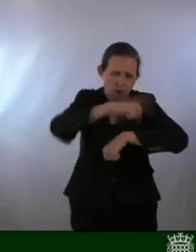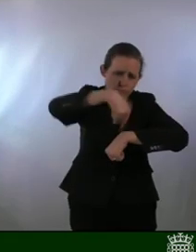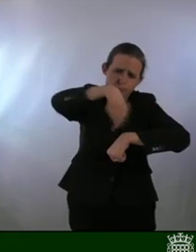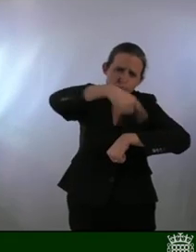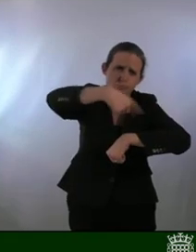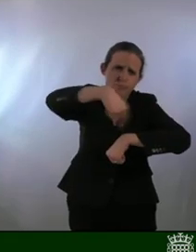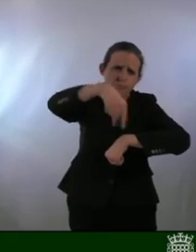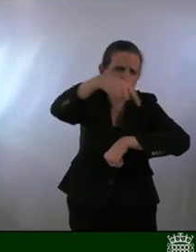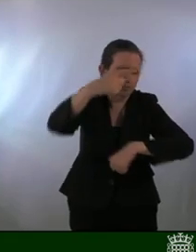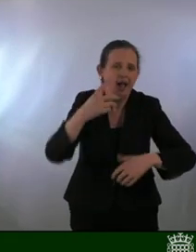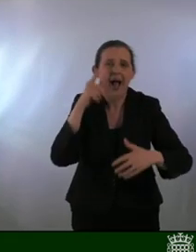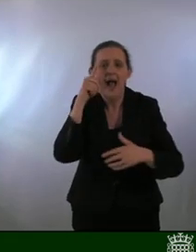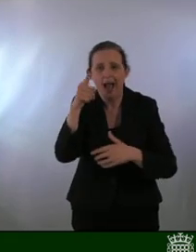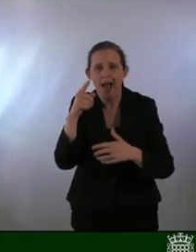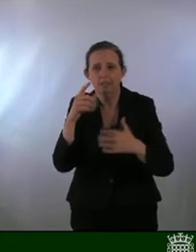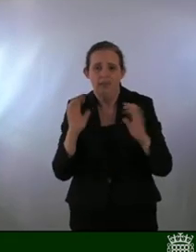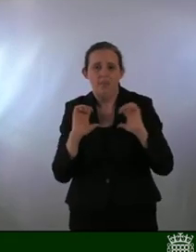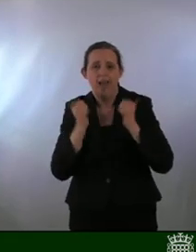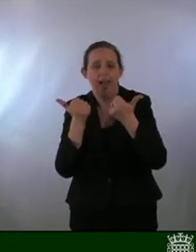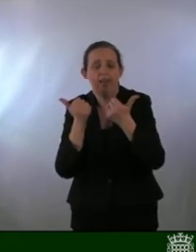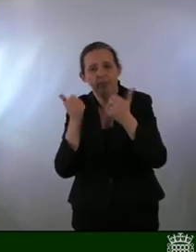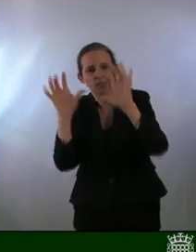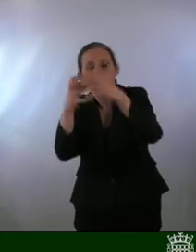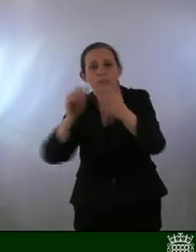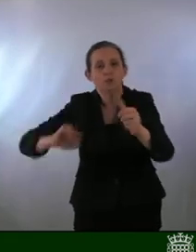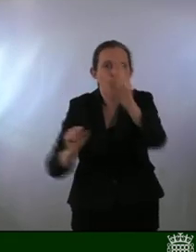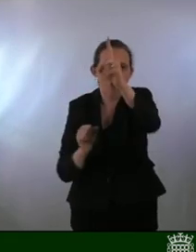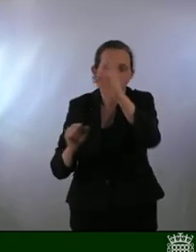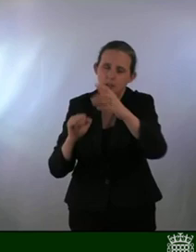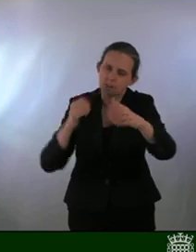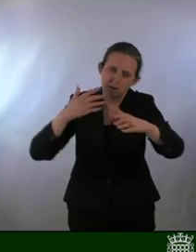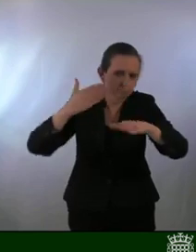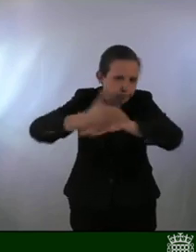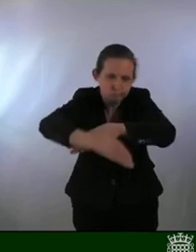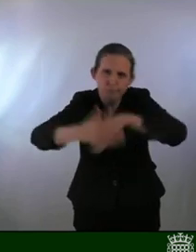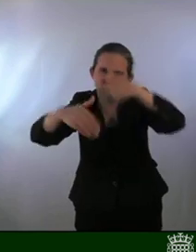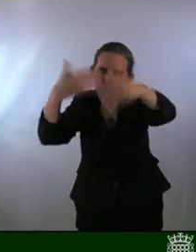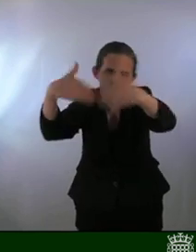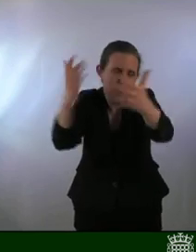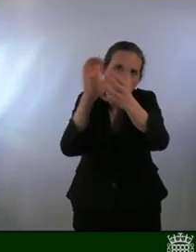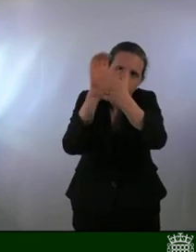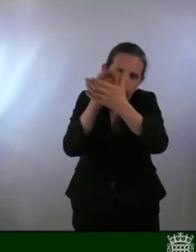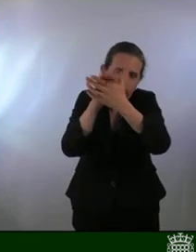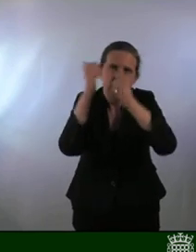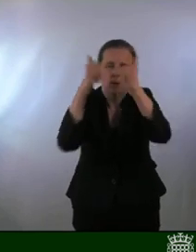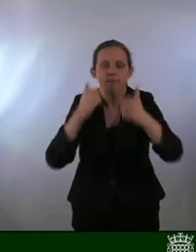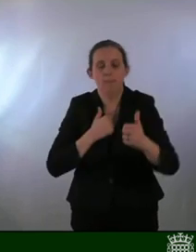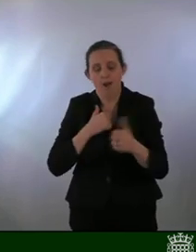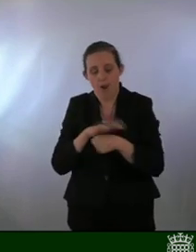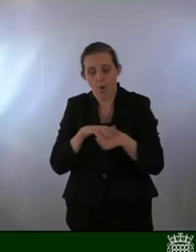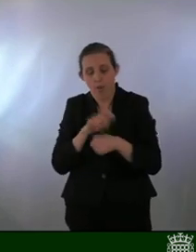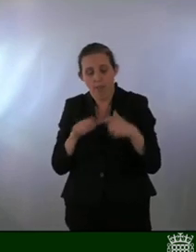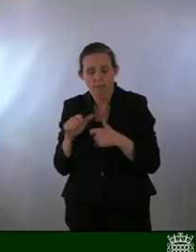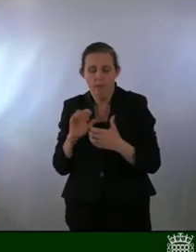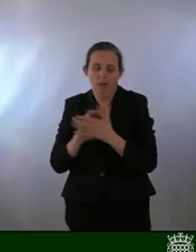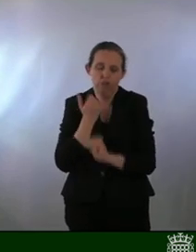indeed his counterpart in the Scottish Government and all of her staff. Working, doing exactly the same north of the border. I know my constituents in West Aberdeenshire and Cardigan appreciate it. Can I ask if he knows if